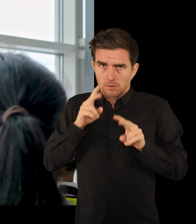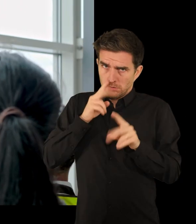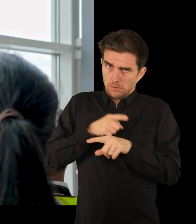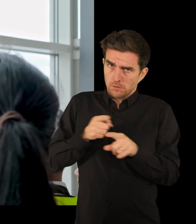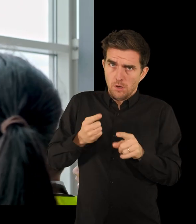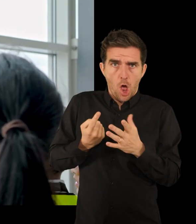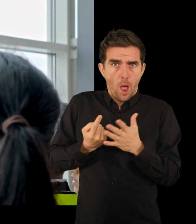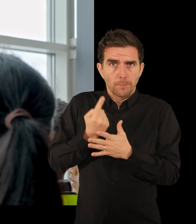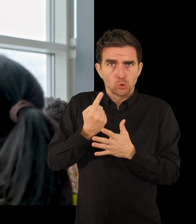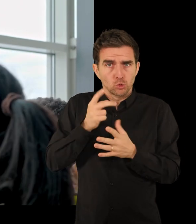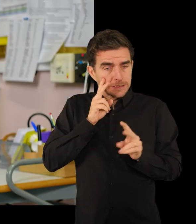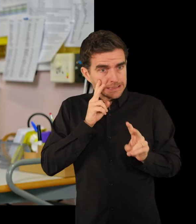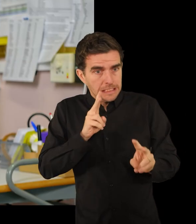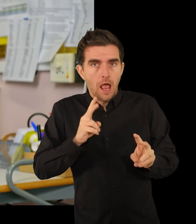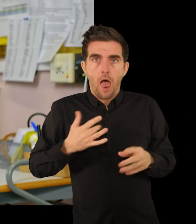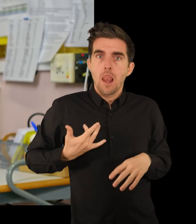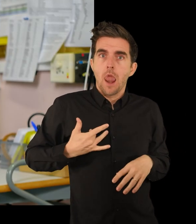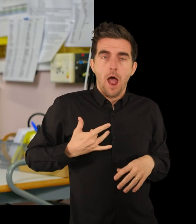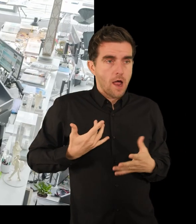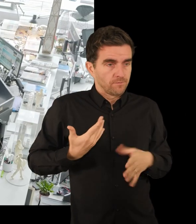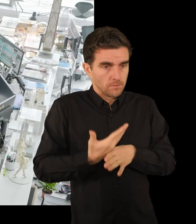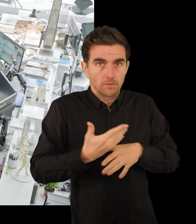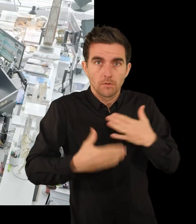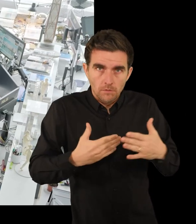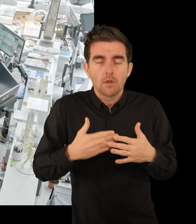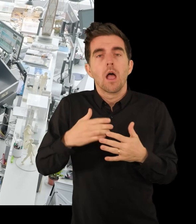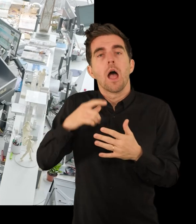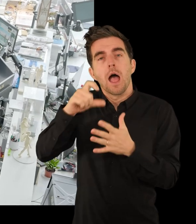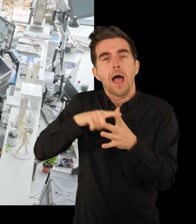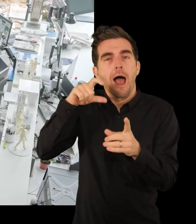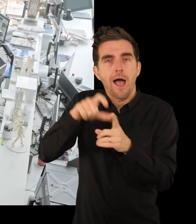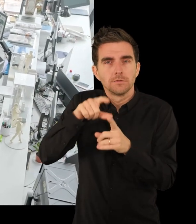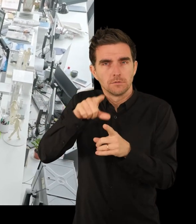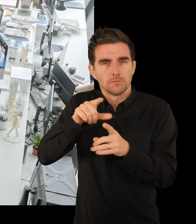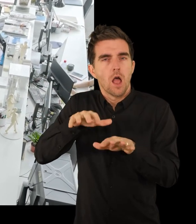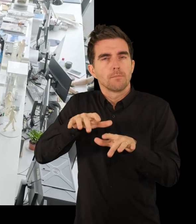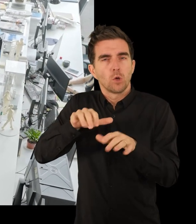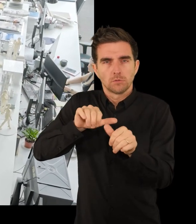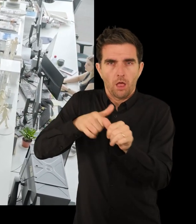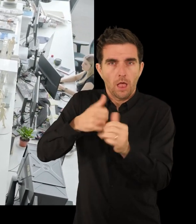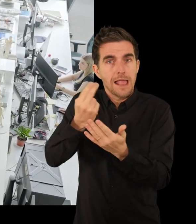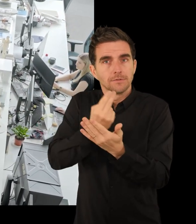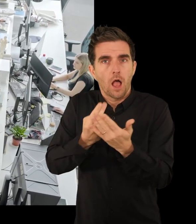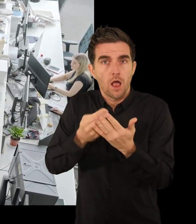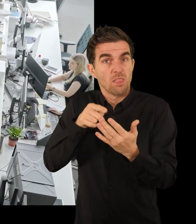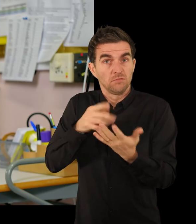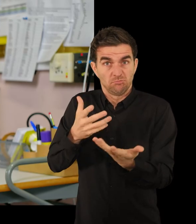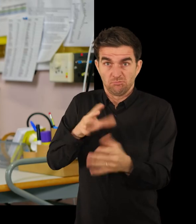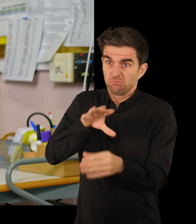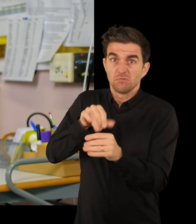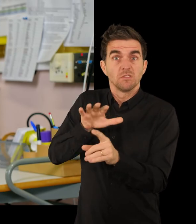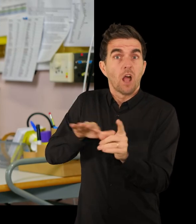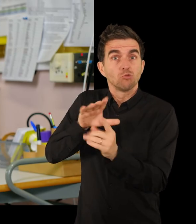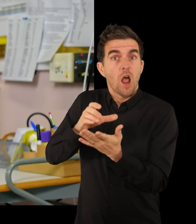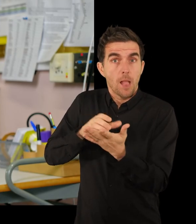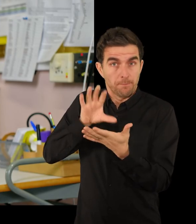an opportunity to see that in live action. Also seeing CAD in action, so computer-aided design, which is one of the